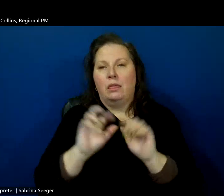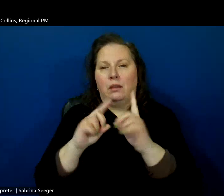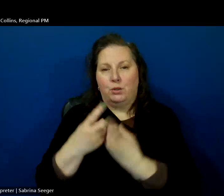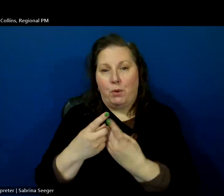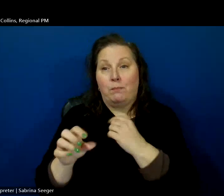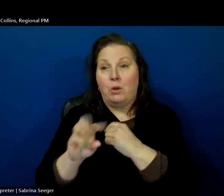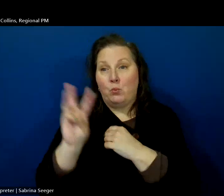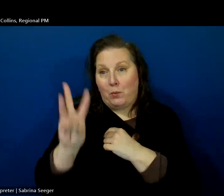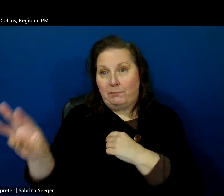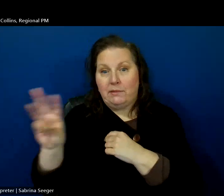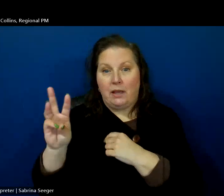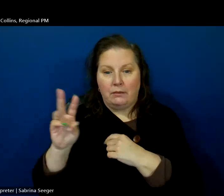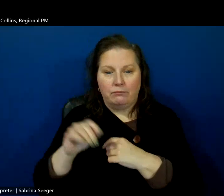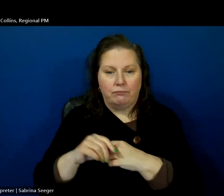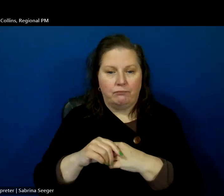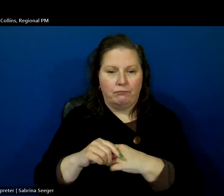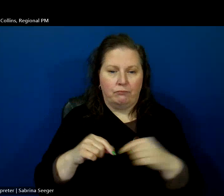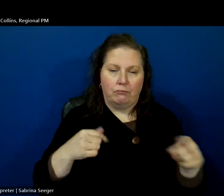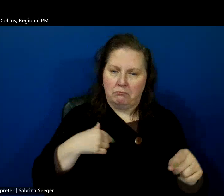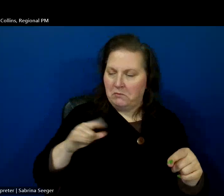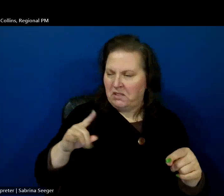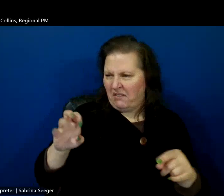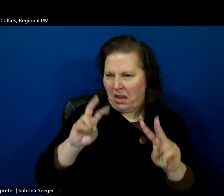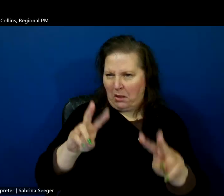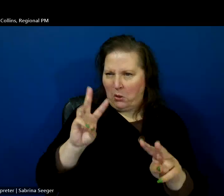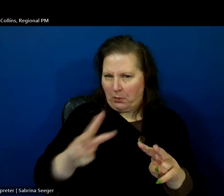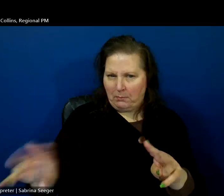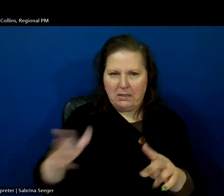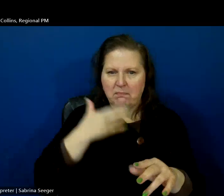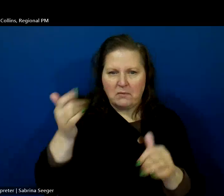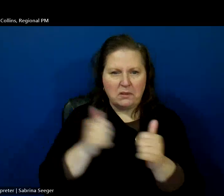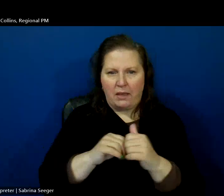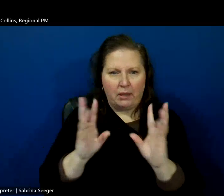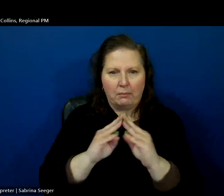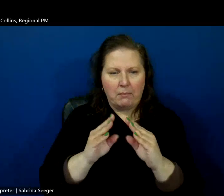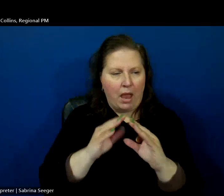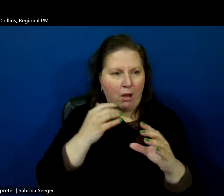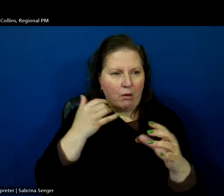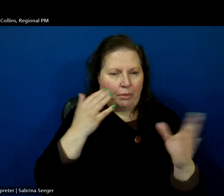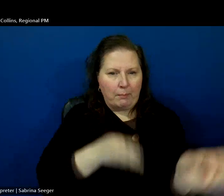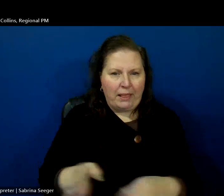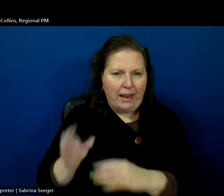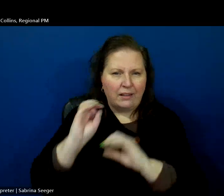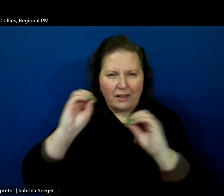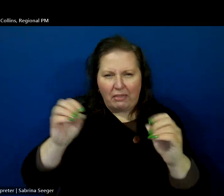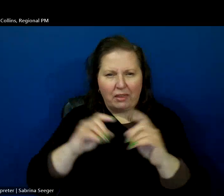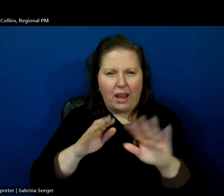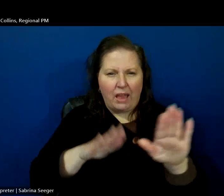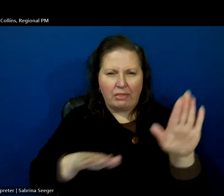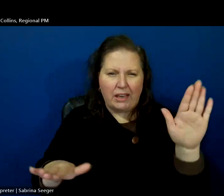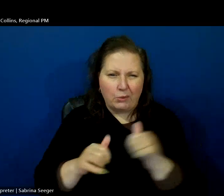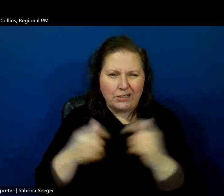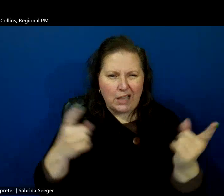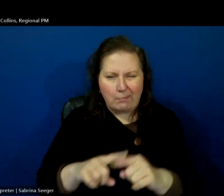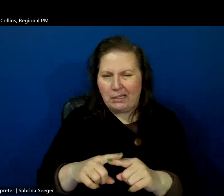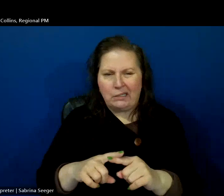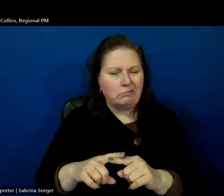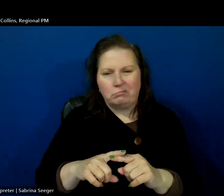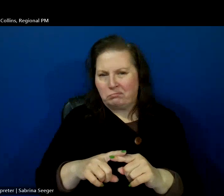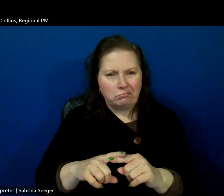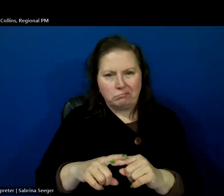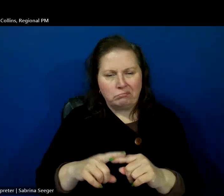Press release. I looked at the website today. There's nothing about the telecom plan or about the hearings on the homepage. In fact, you gotta dig.